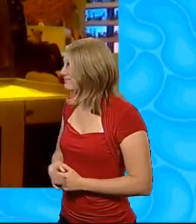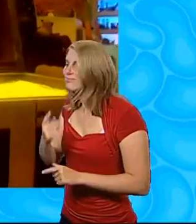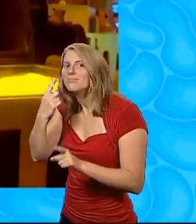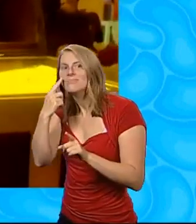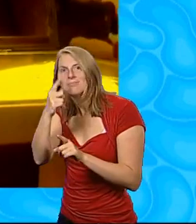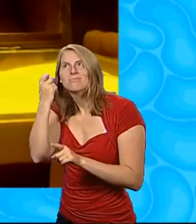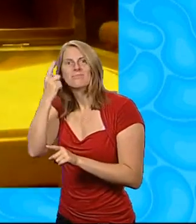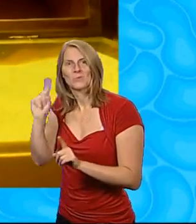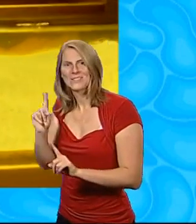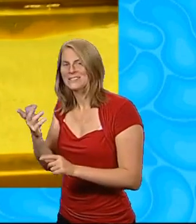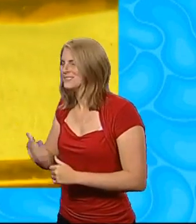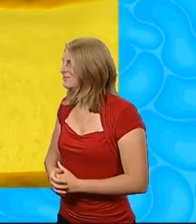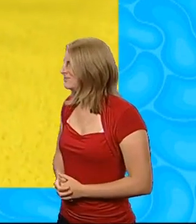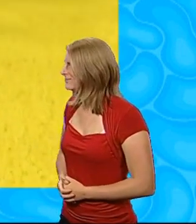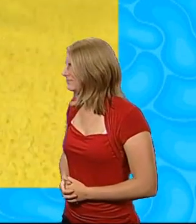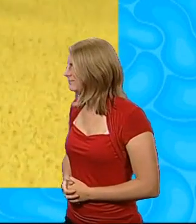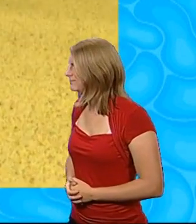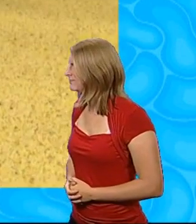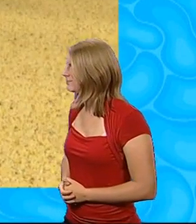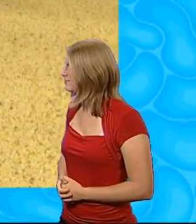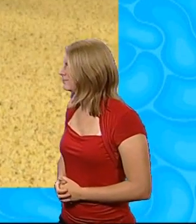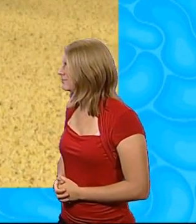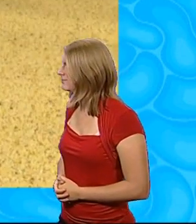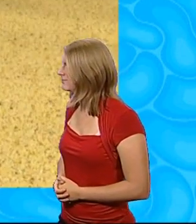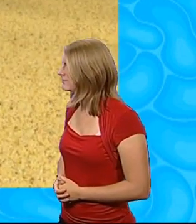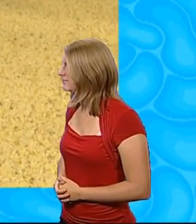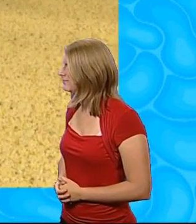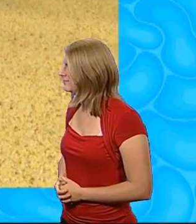Ooh, see if you can guess what it is.